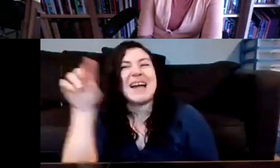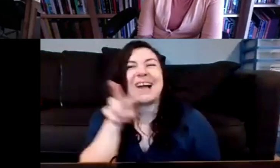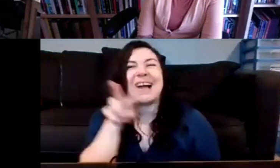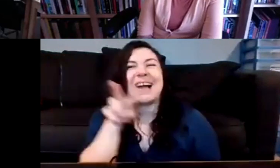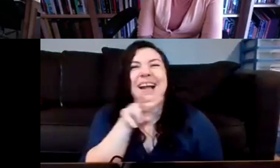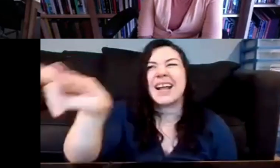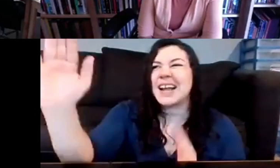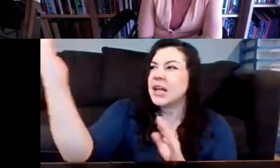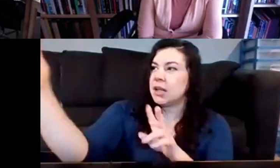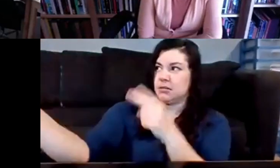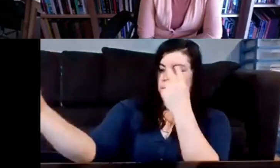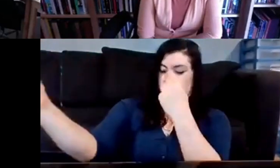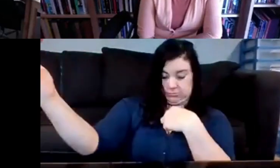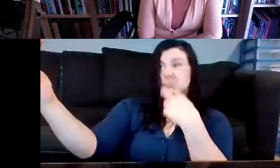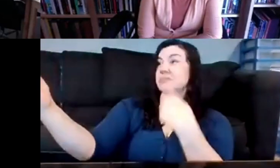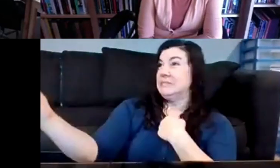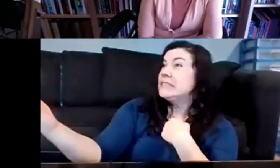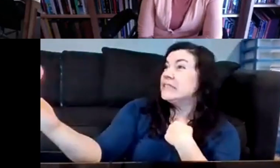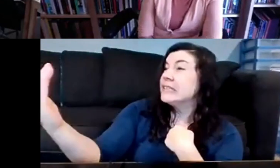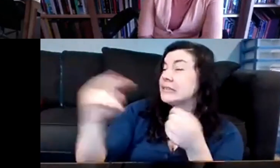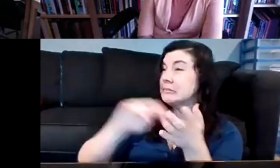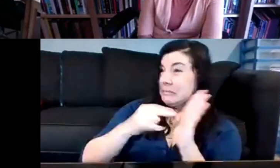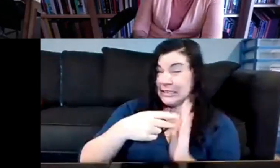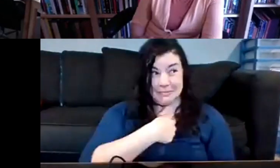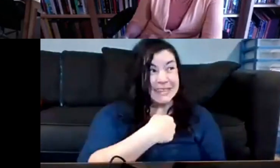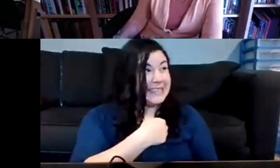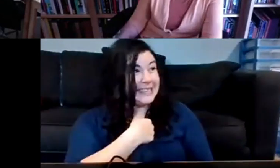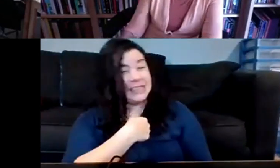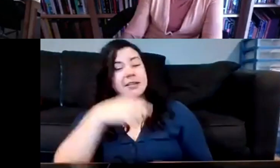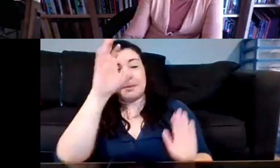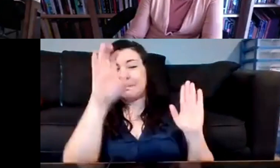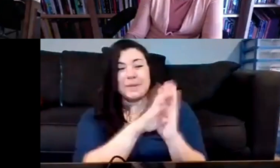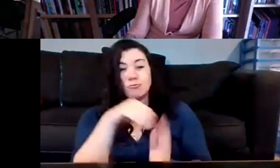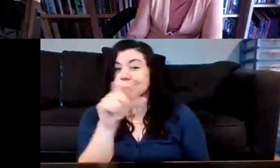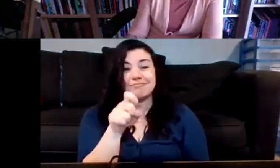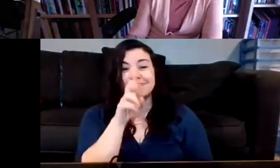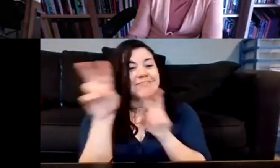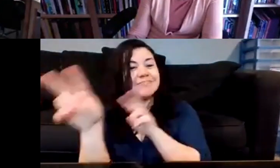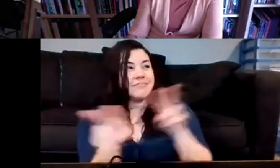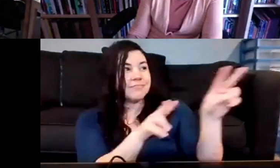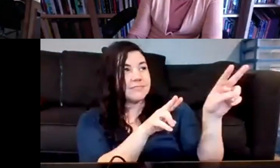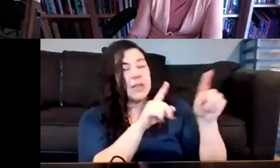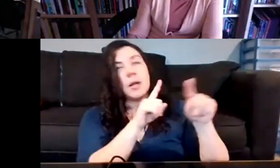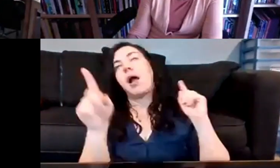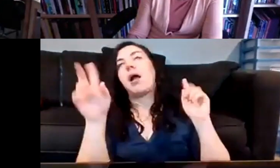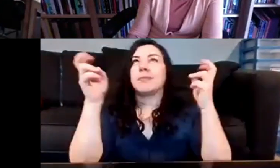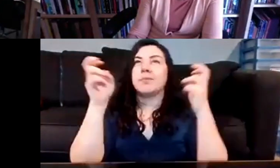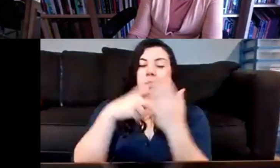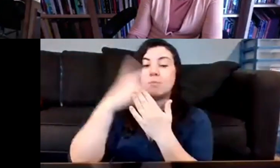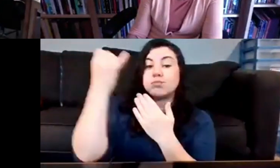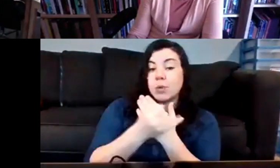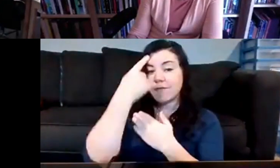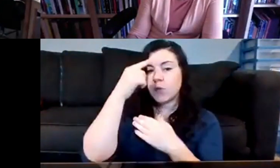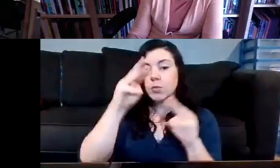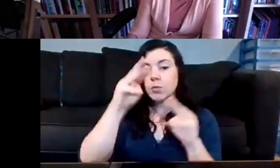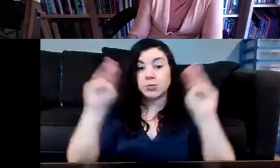the racism right there. It's them. They don't need those pictures, but they do, in terms of what the project is of the museum. They